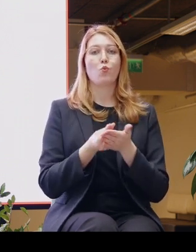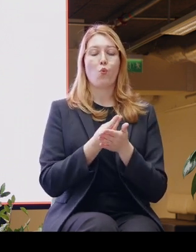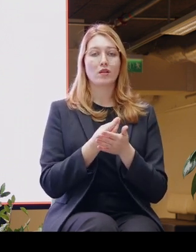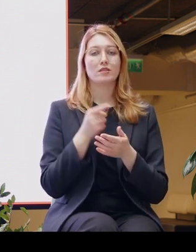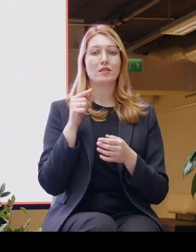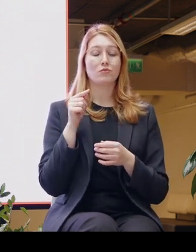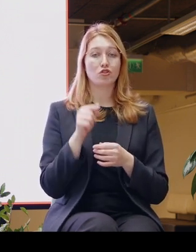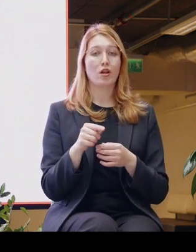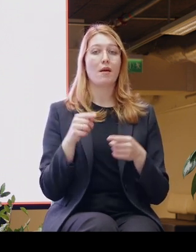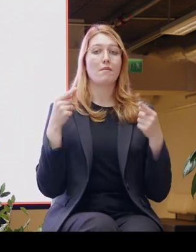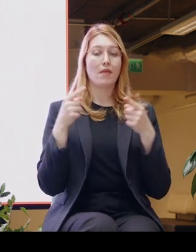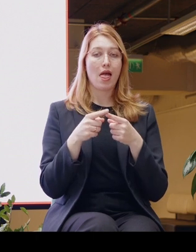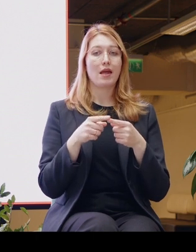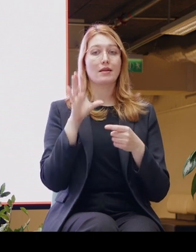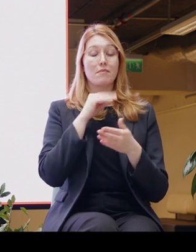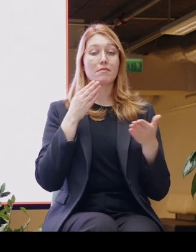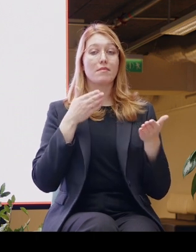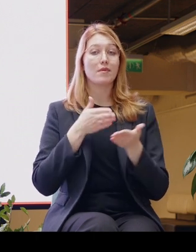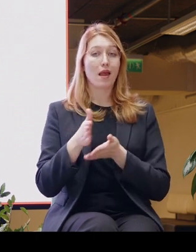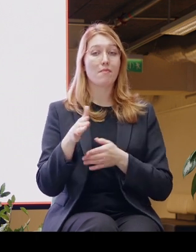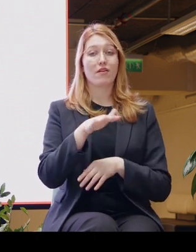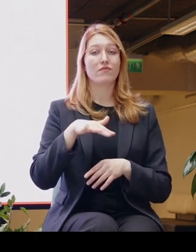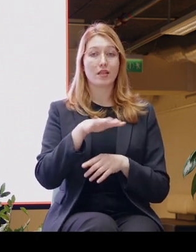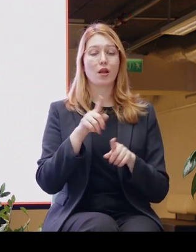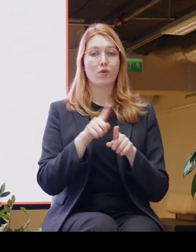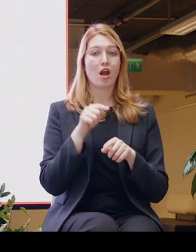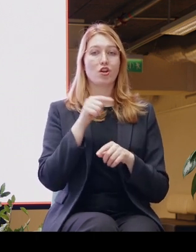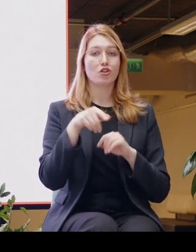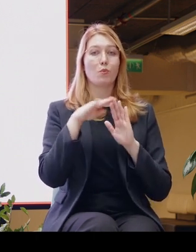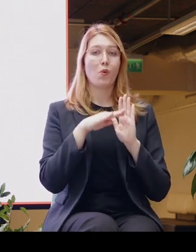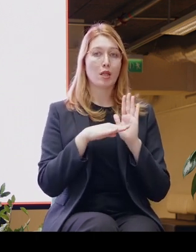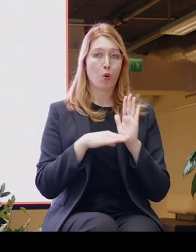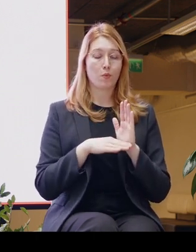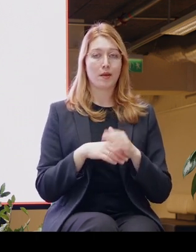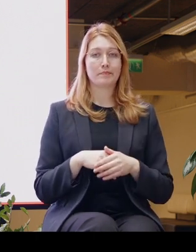of the accessibility requirements regulation.